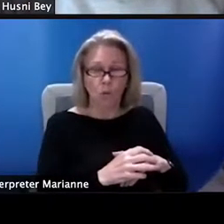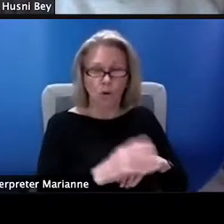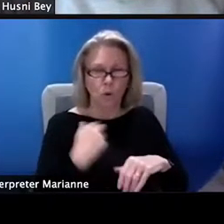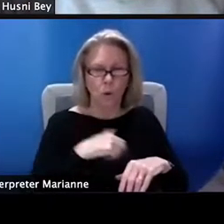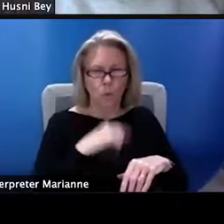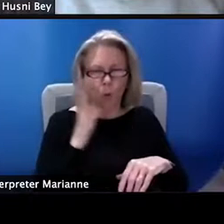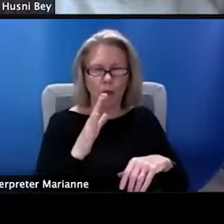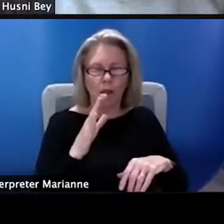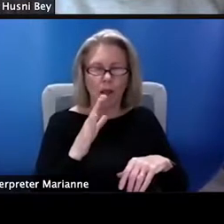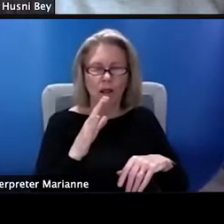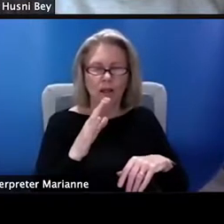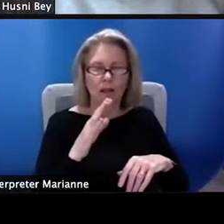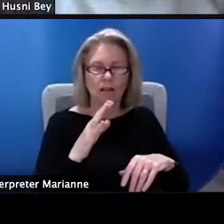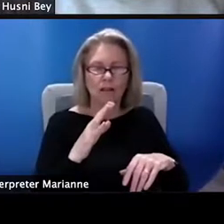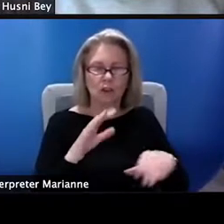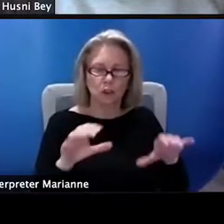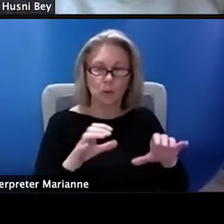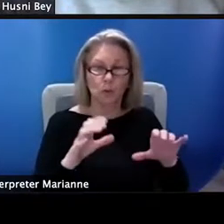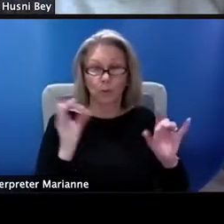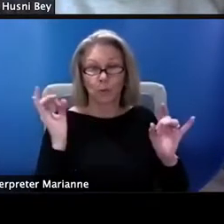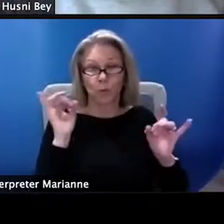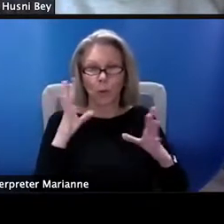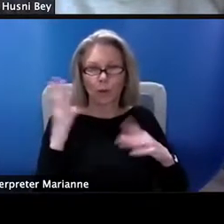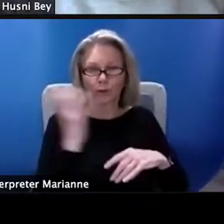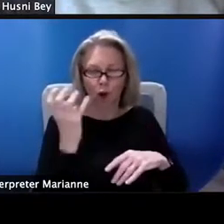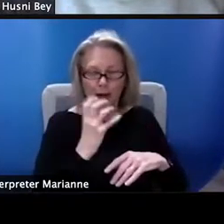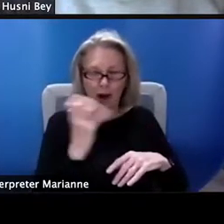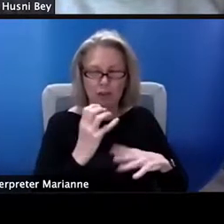we're going to go into an extraordinary series of